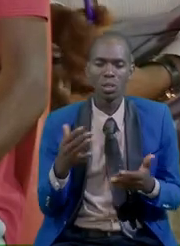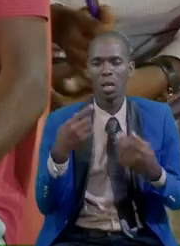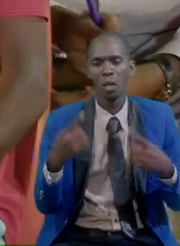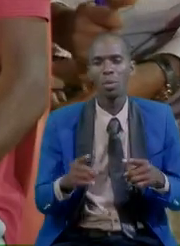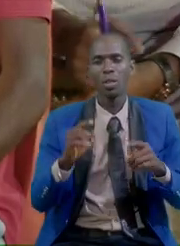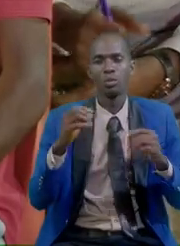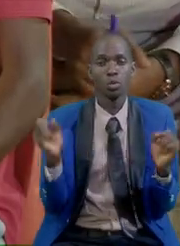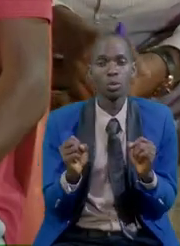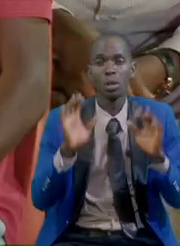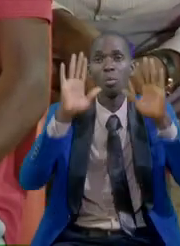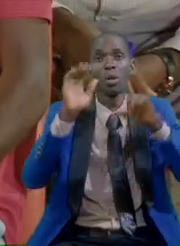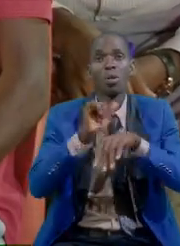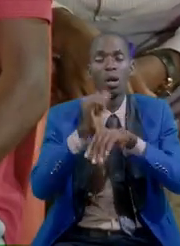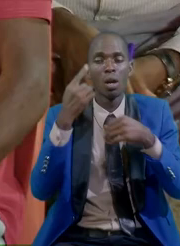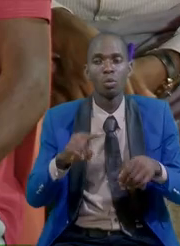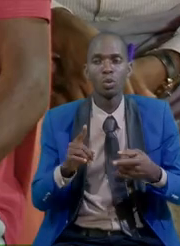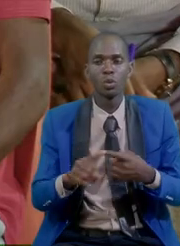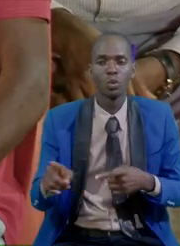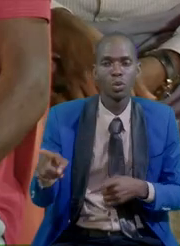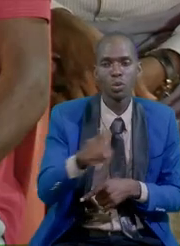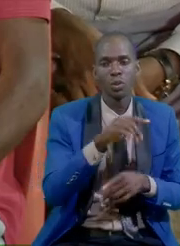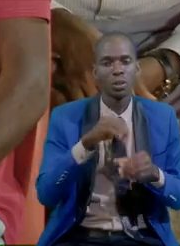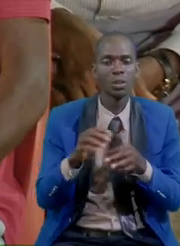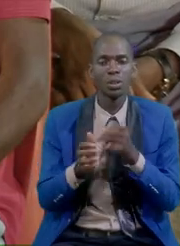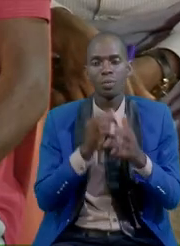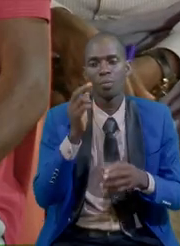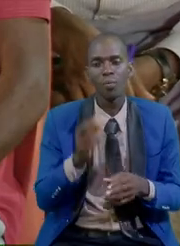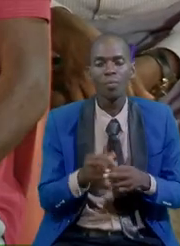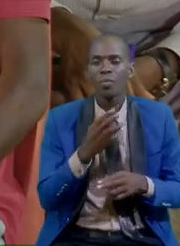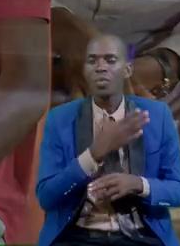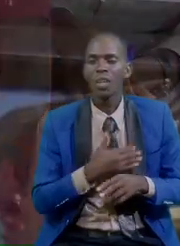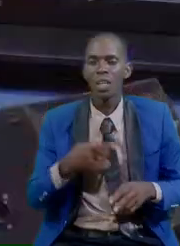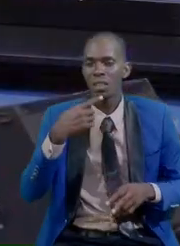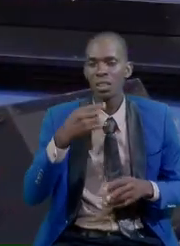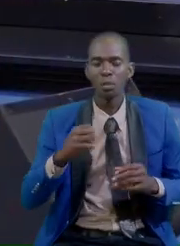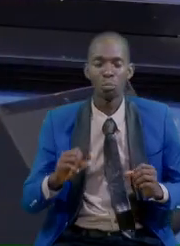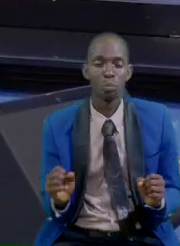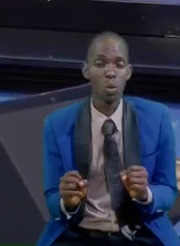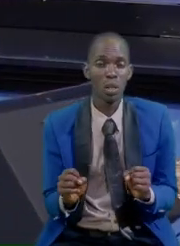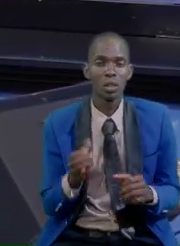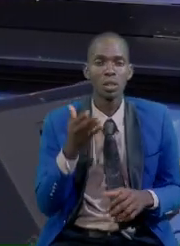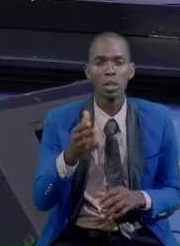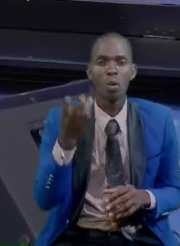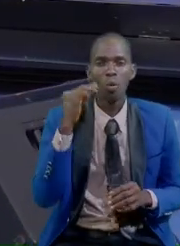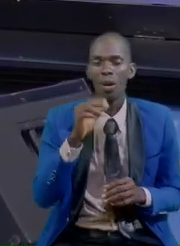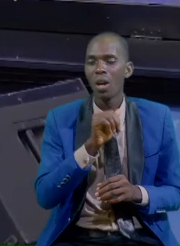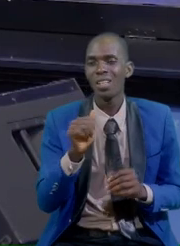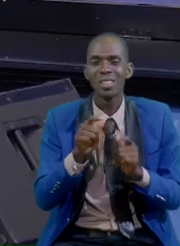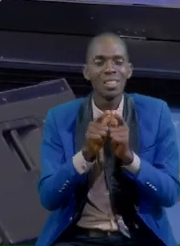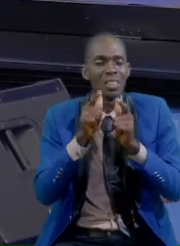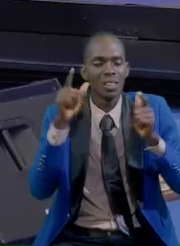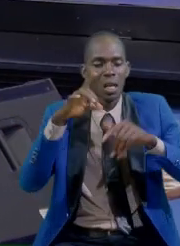today. And it says, suddenly, there was a great earthquake so that